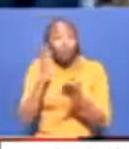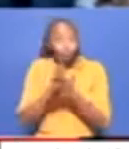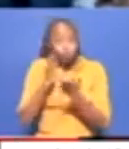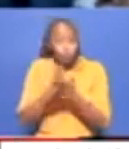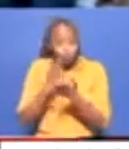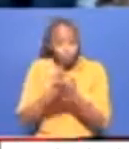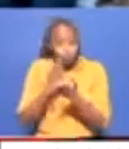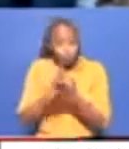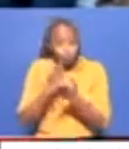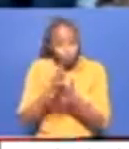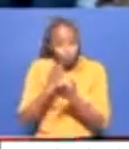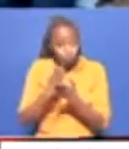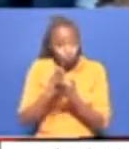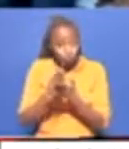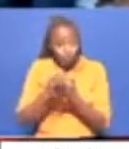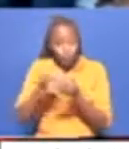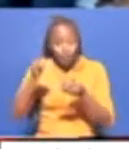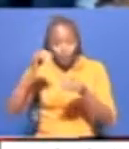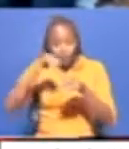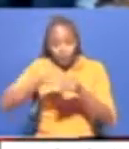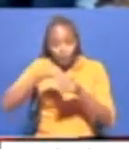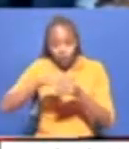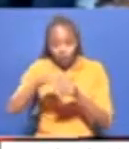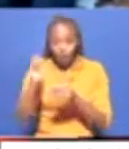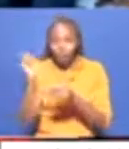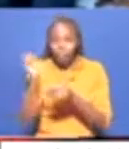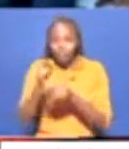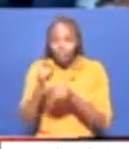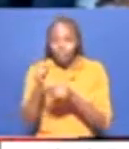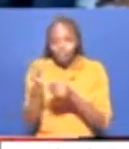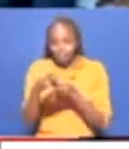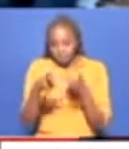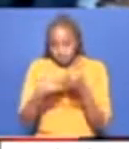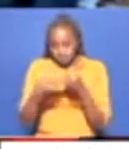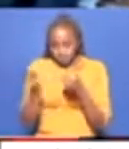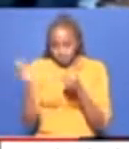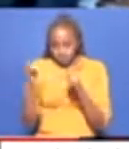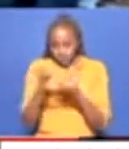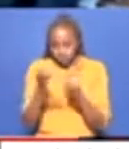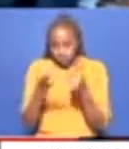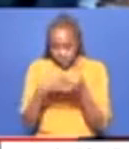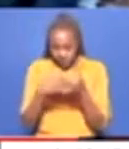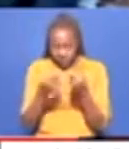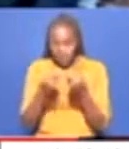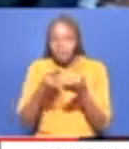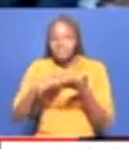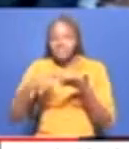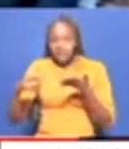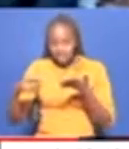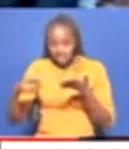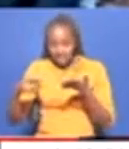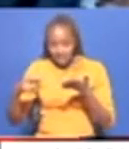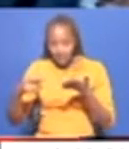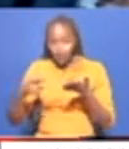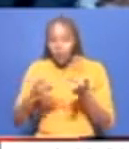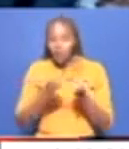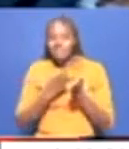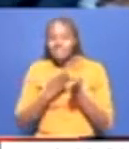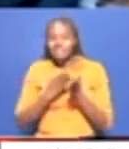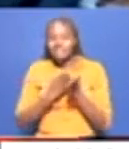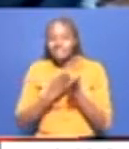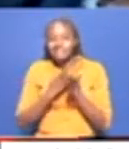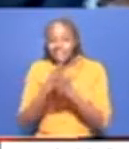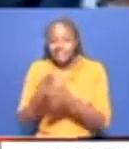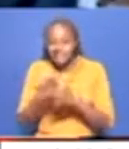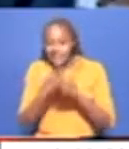the 9th of August. So the register will be shared accordingly, and it's the same register then